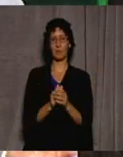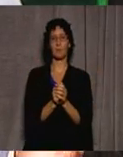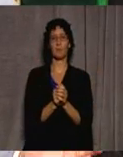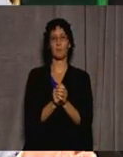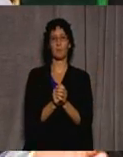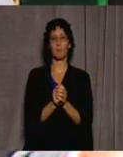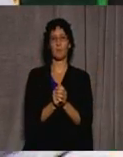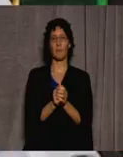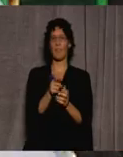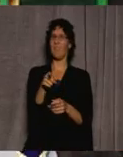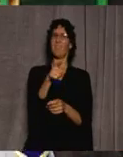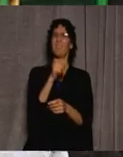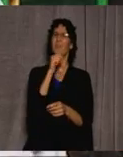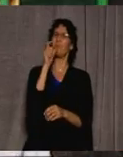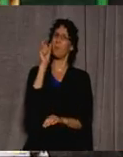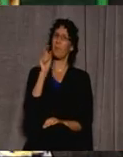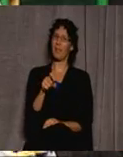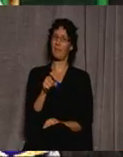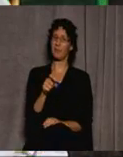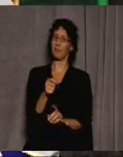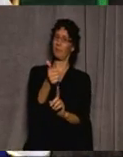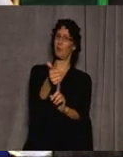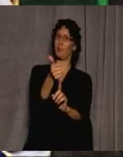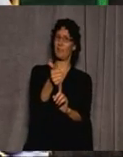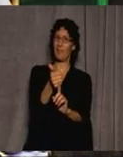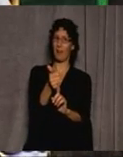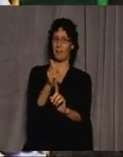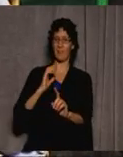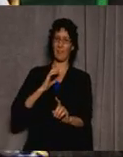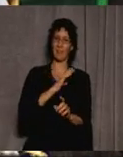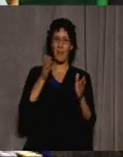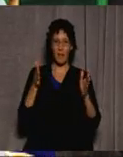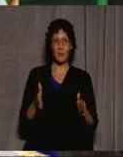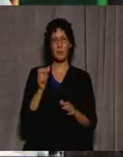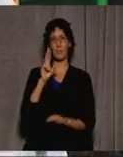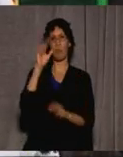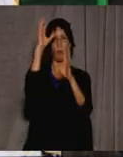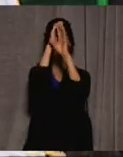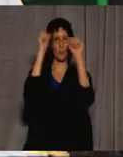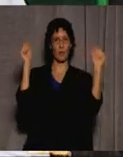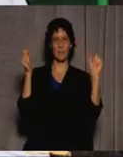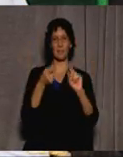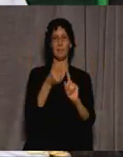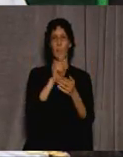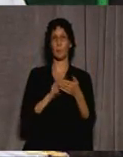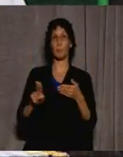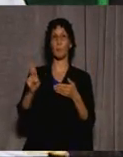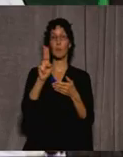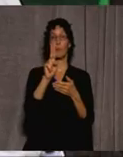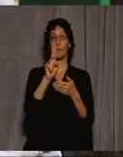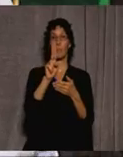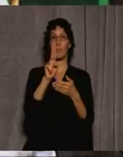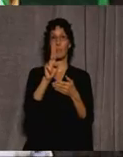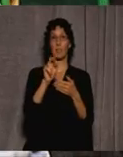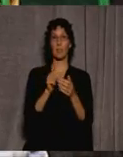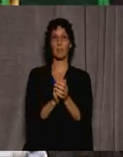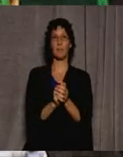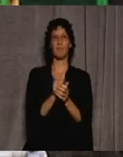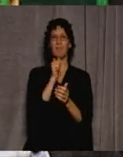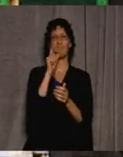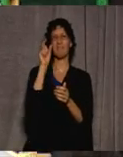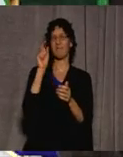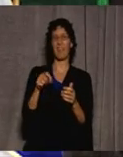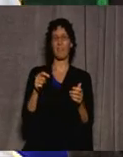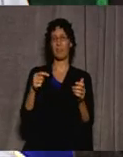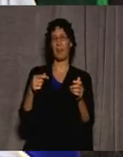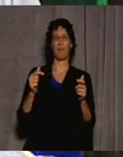Now, you don't have to be a congressman or a president of a university with a big title